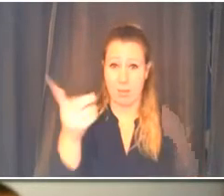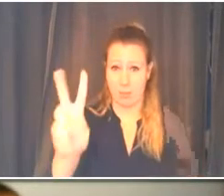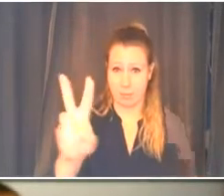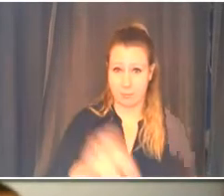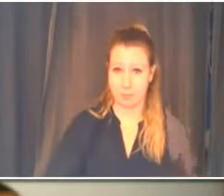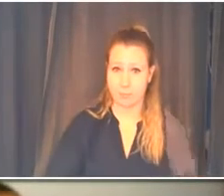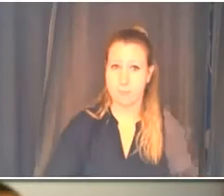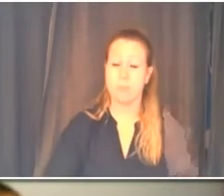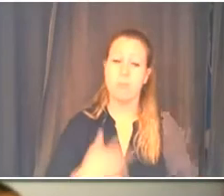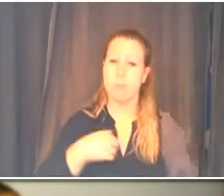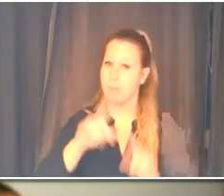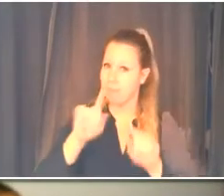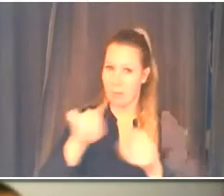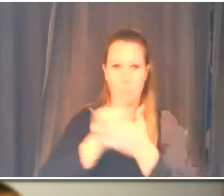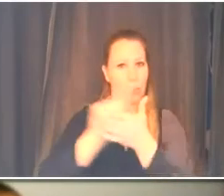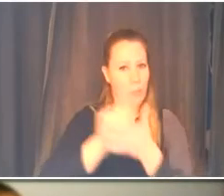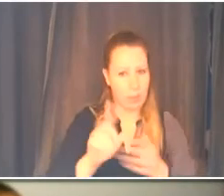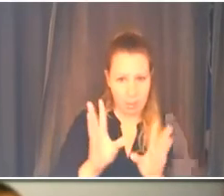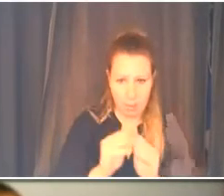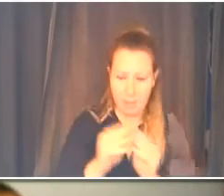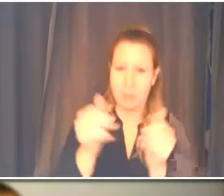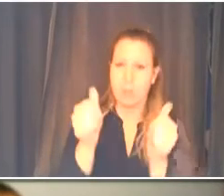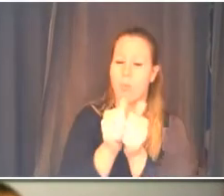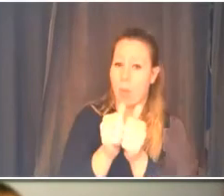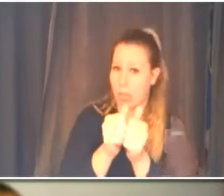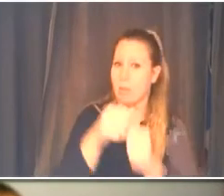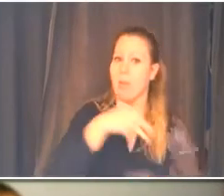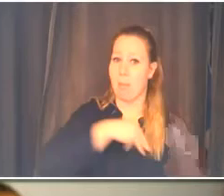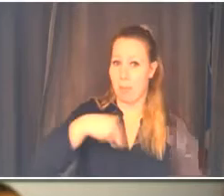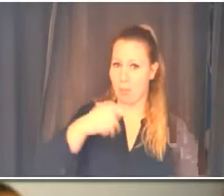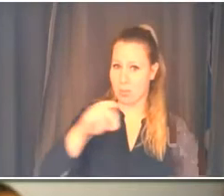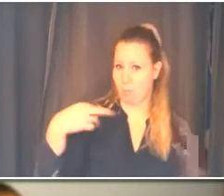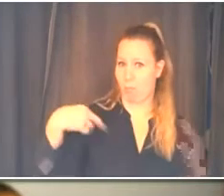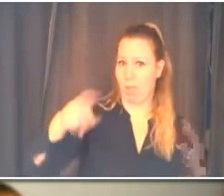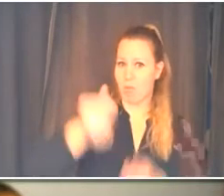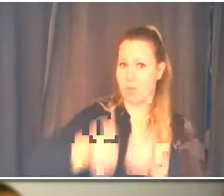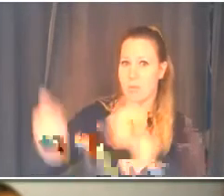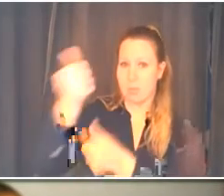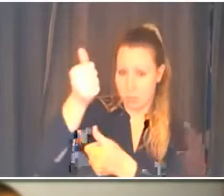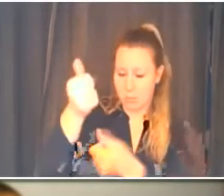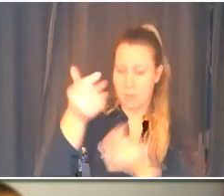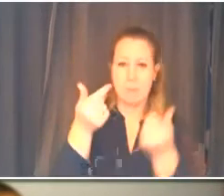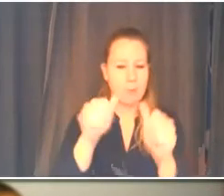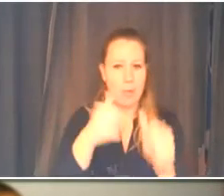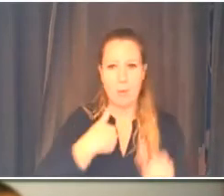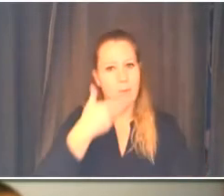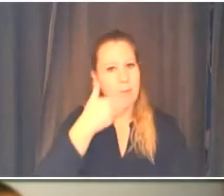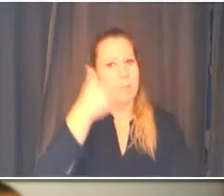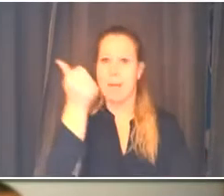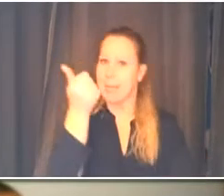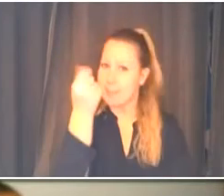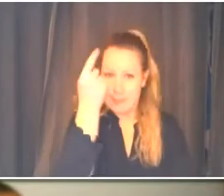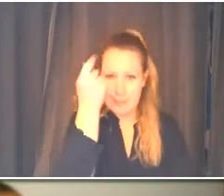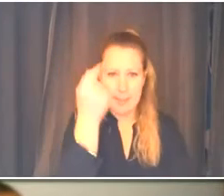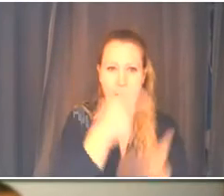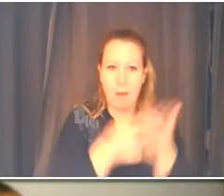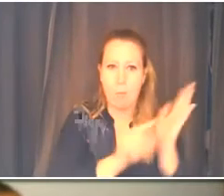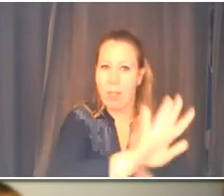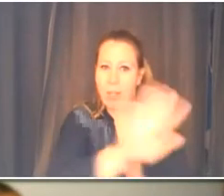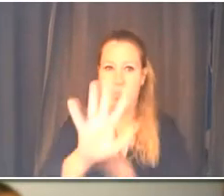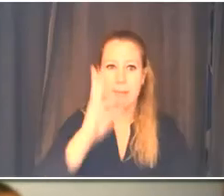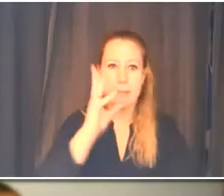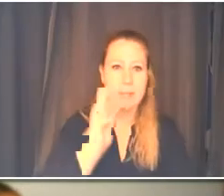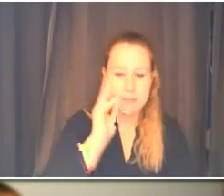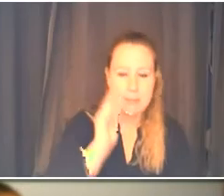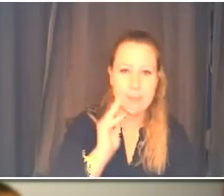in these Community Advocates or leaders we have been reviewing hundreds of body warn camera videos of radio runs related to demestic